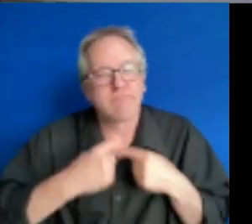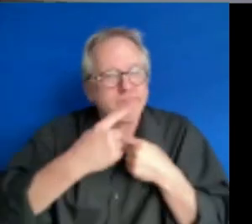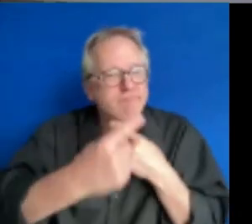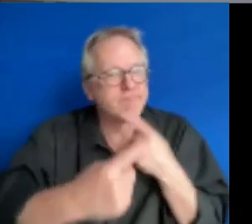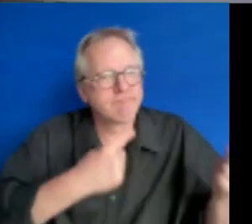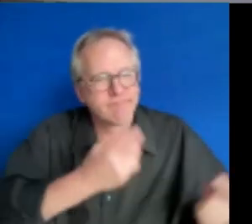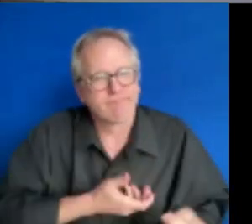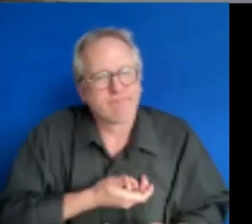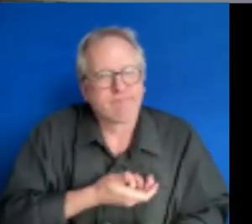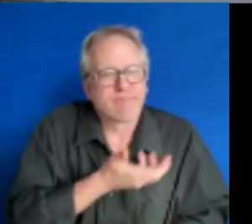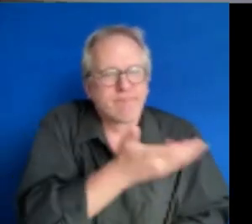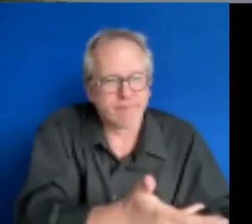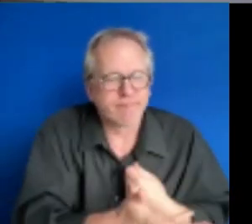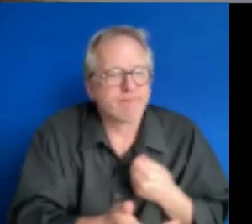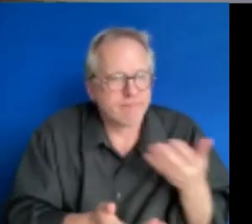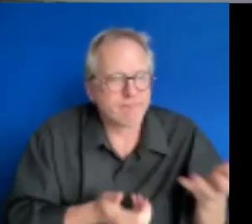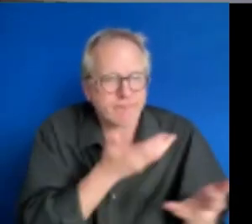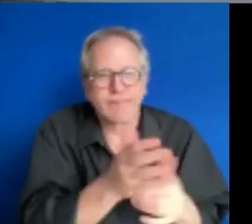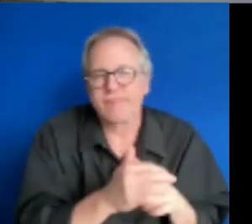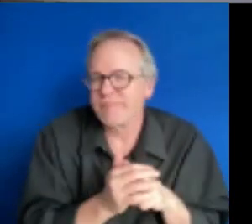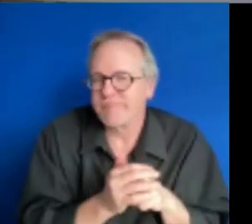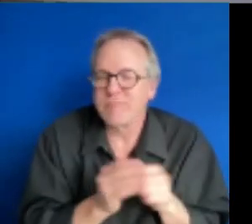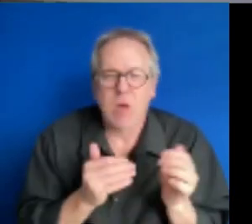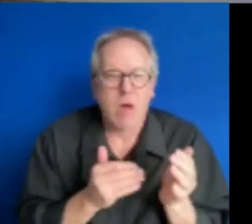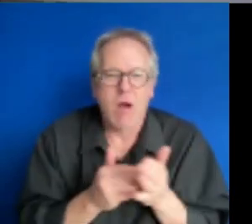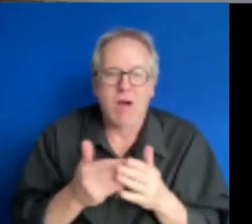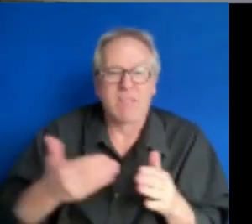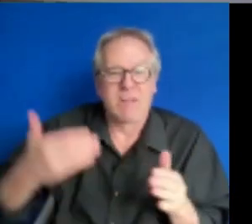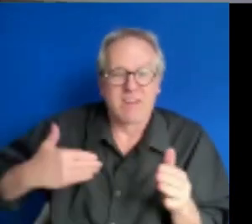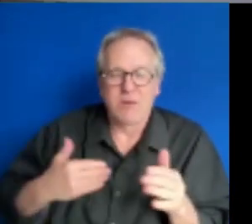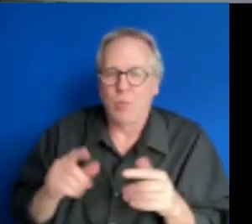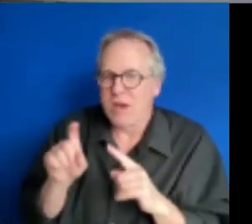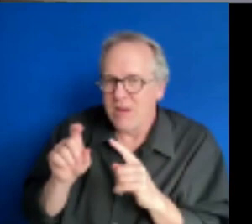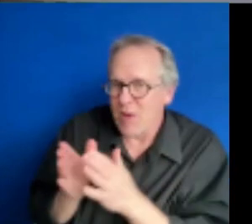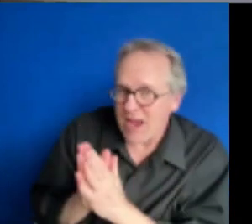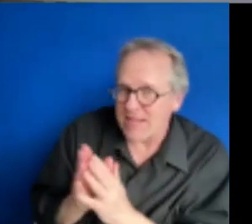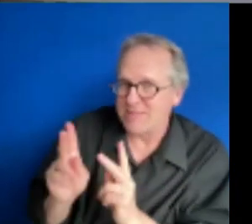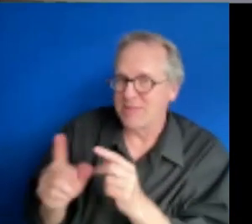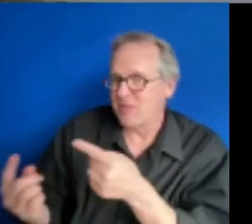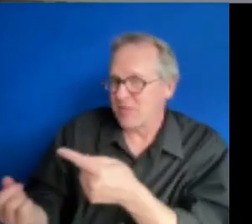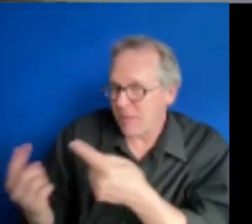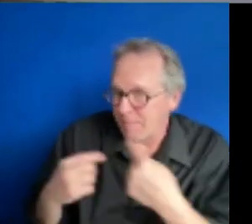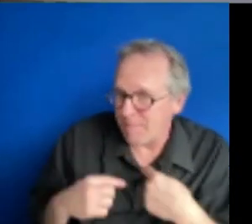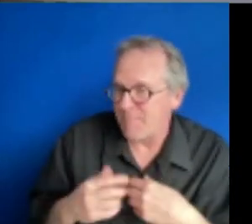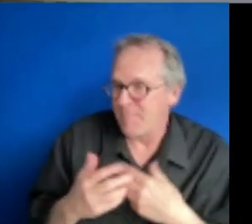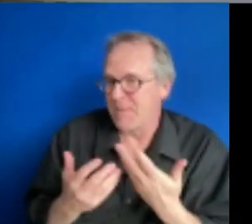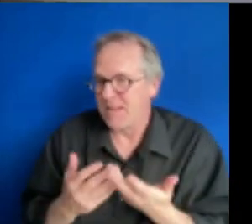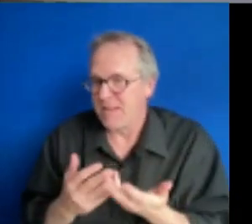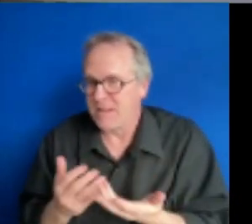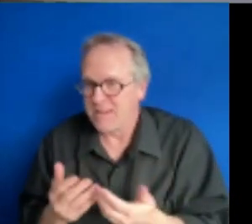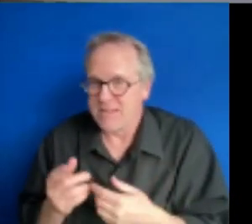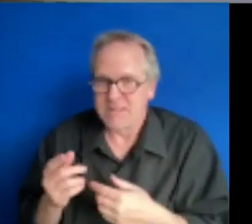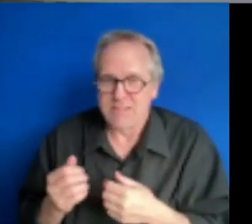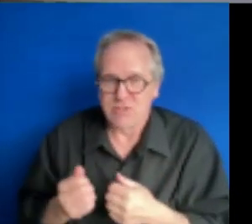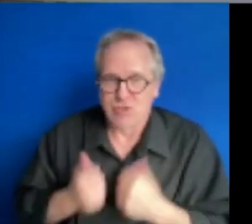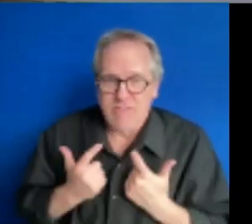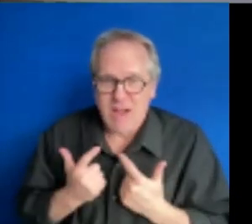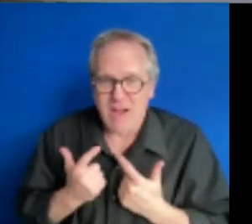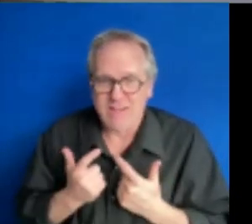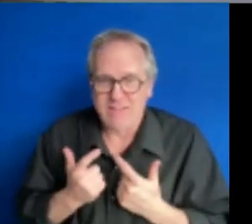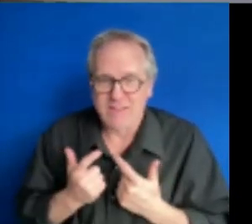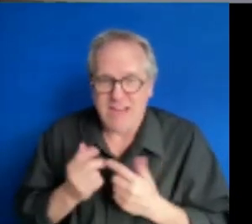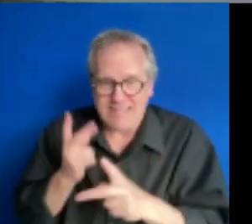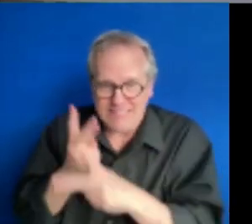experiences. I think far too often we ask people to survive in